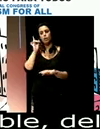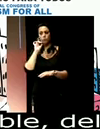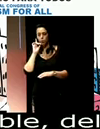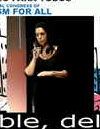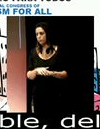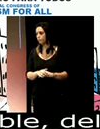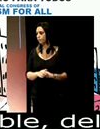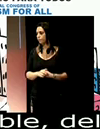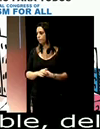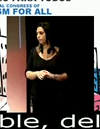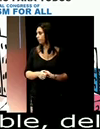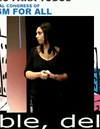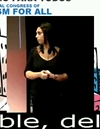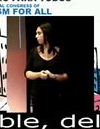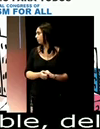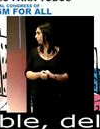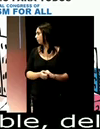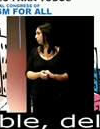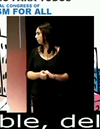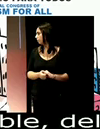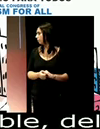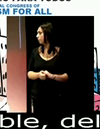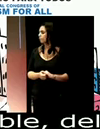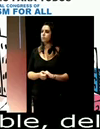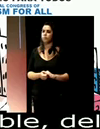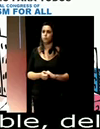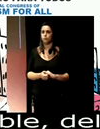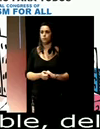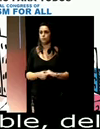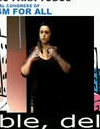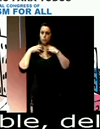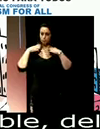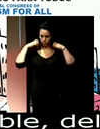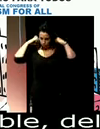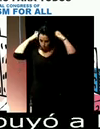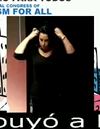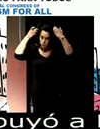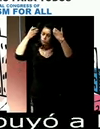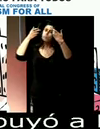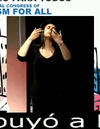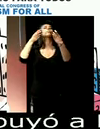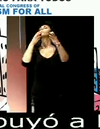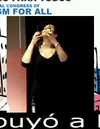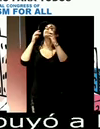mobile application Village for All Inside. Thank you, Roberto.